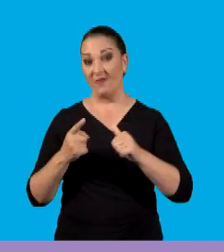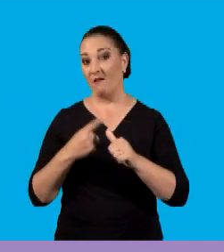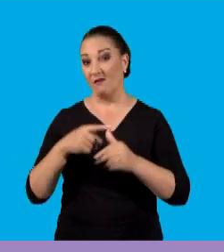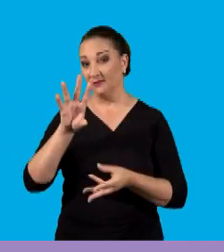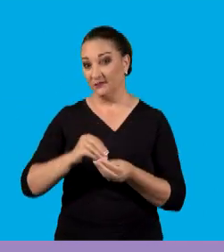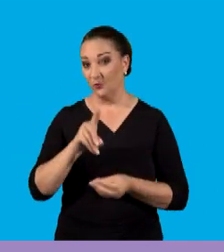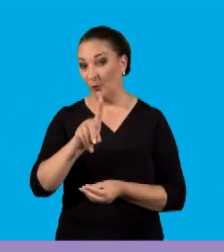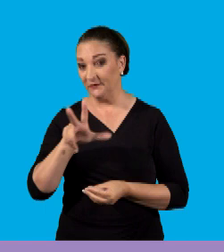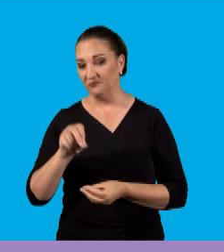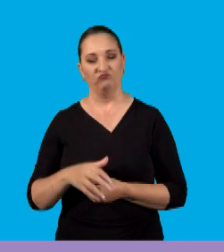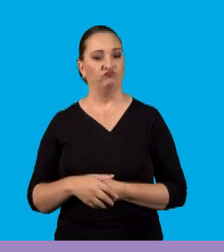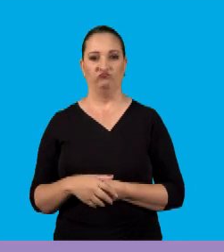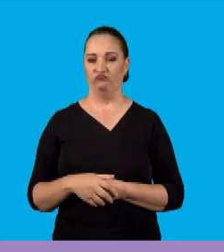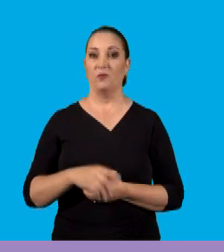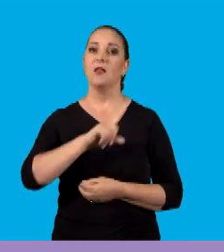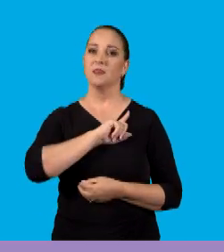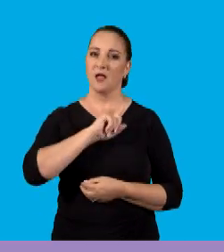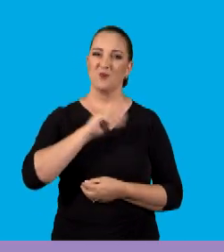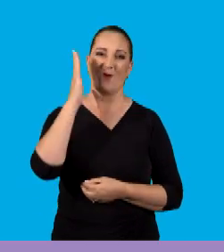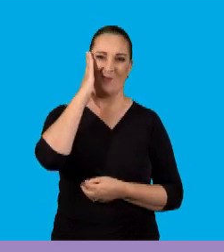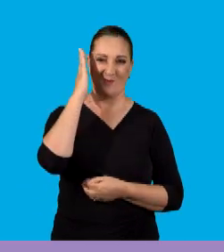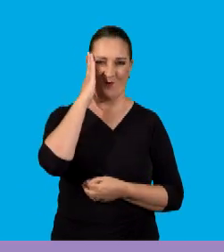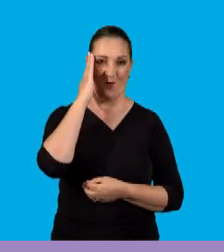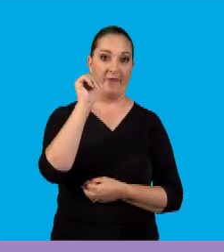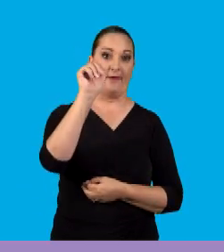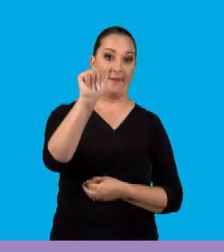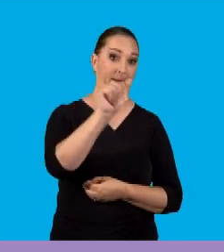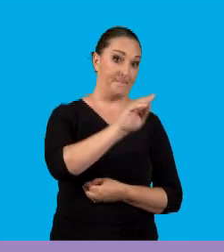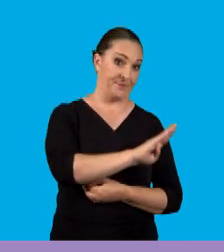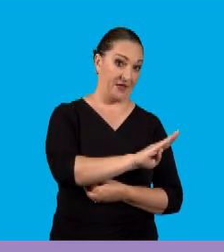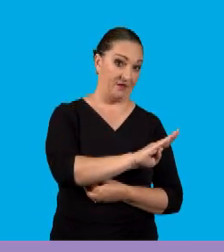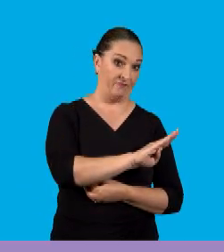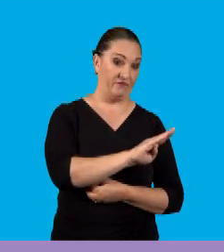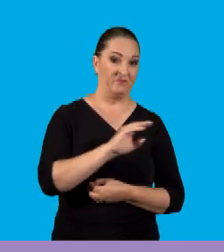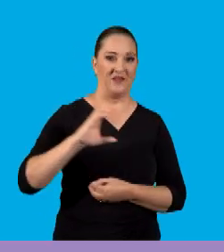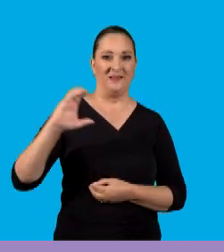180, and therefore AP is not